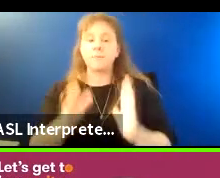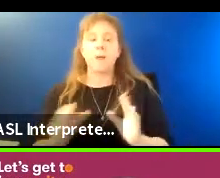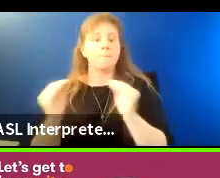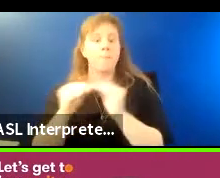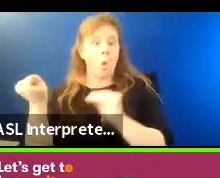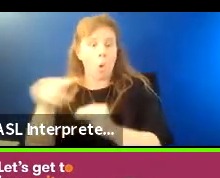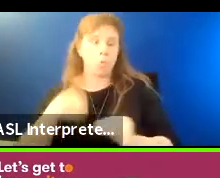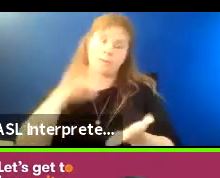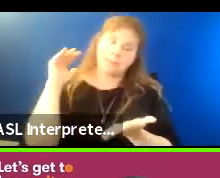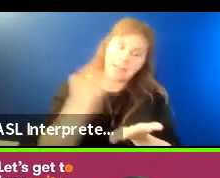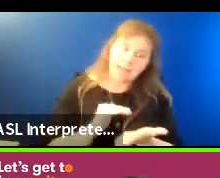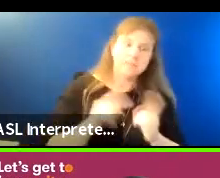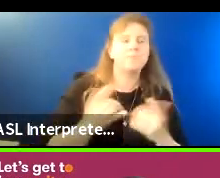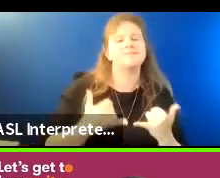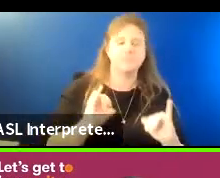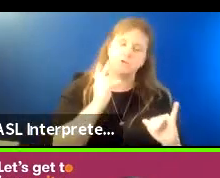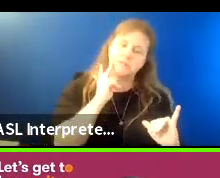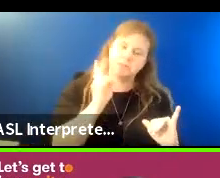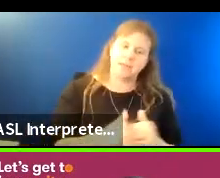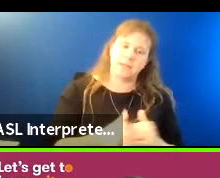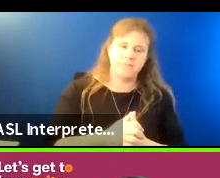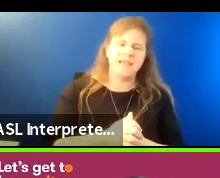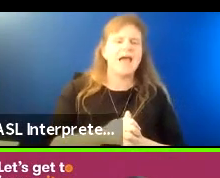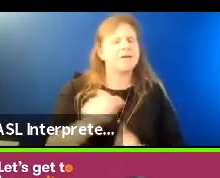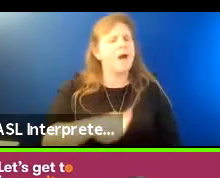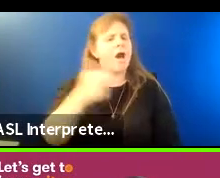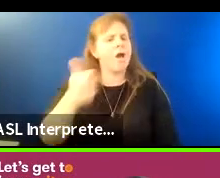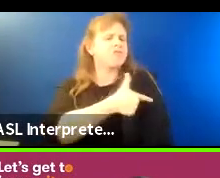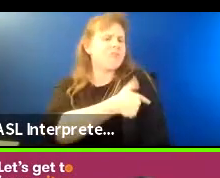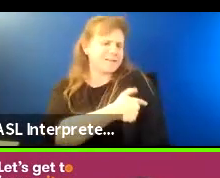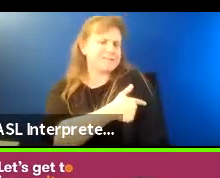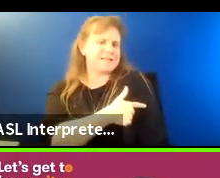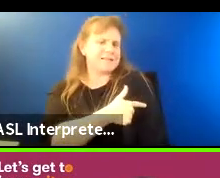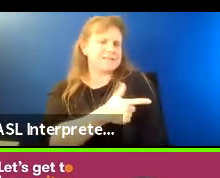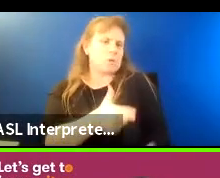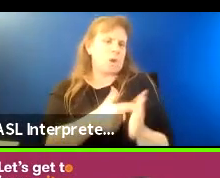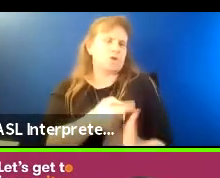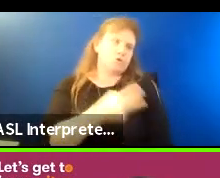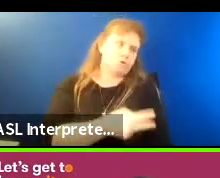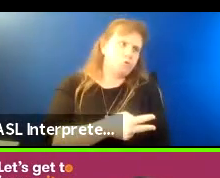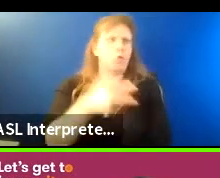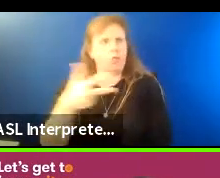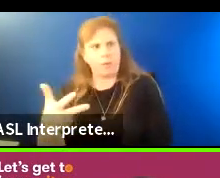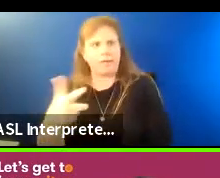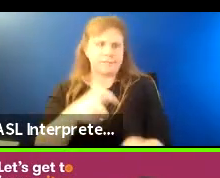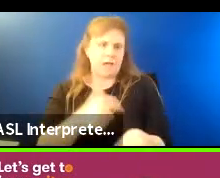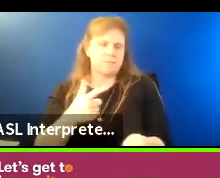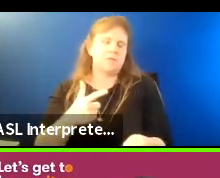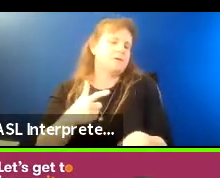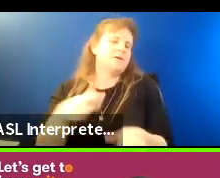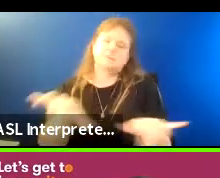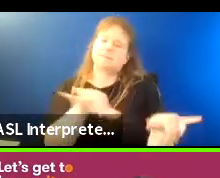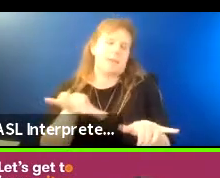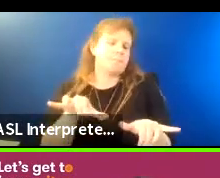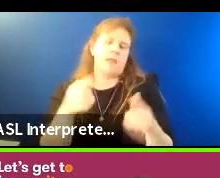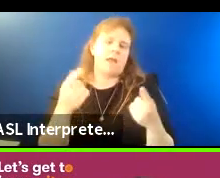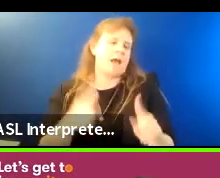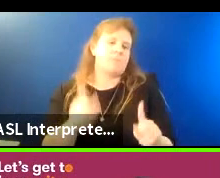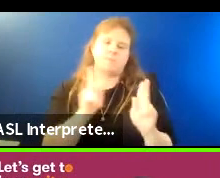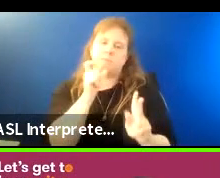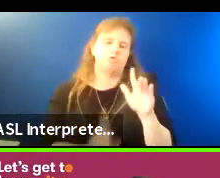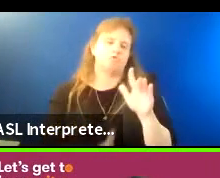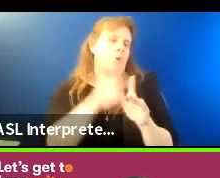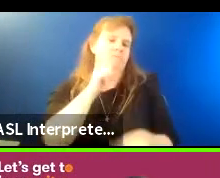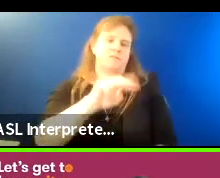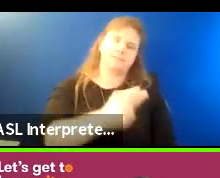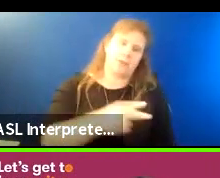other, 2 or 3 dose series in prior vaccines as well, and want to continue to encourage people. So again, that's another great area. We'd love